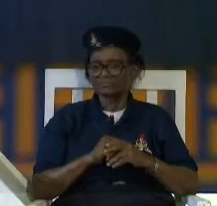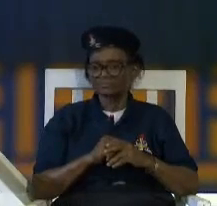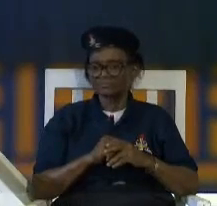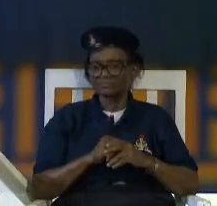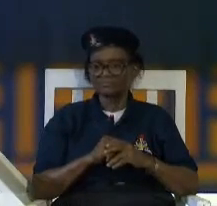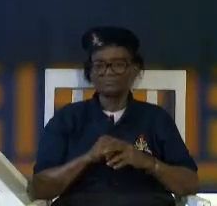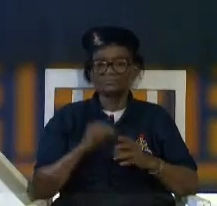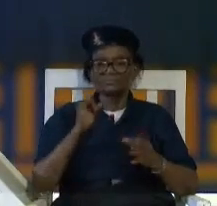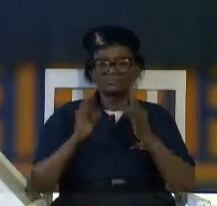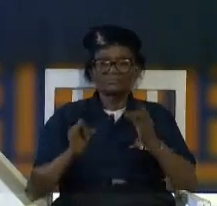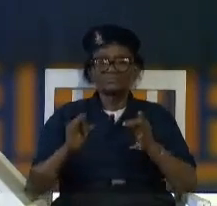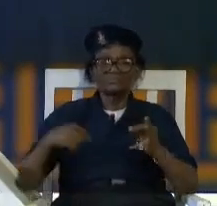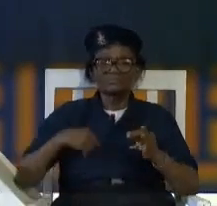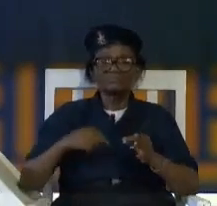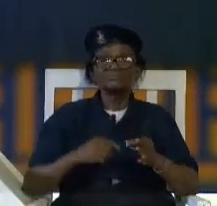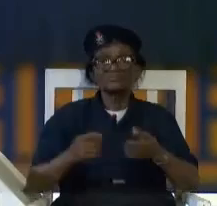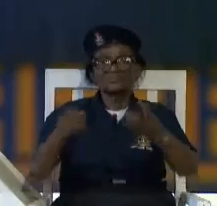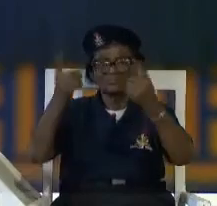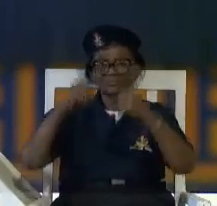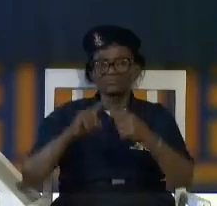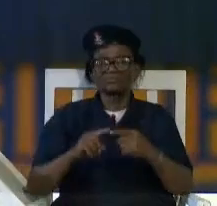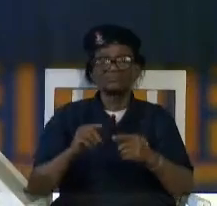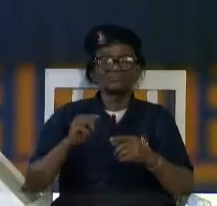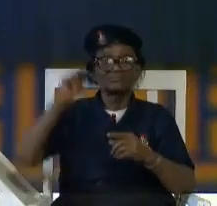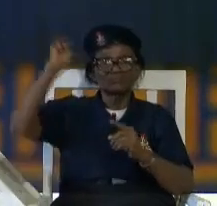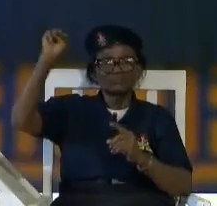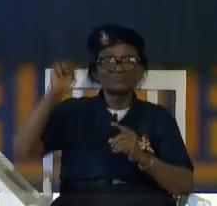If we approach Him perfectly,